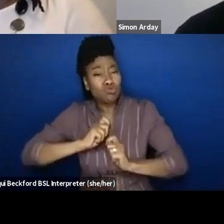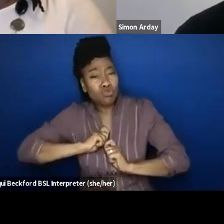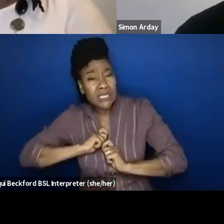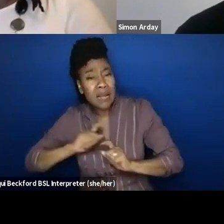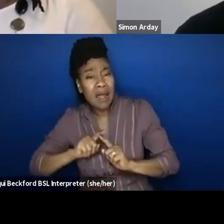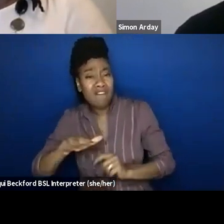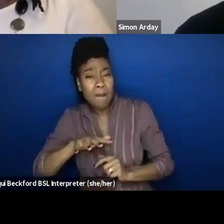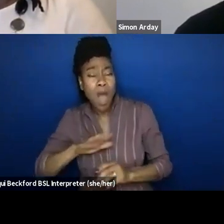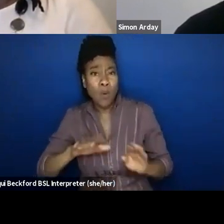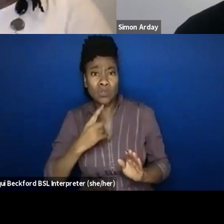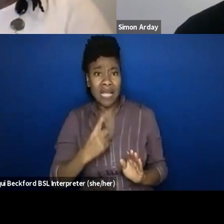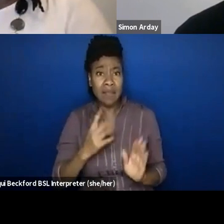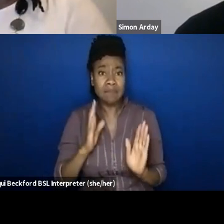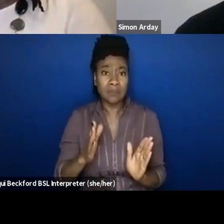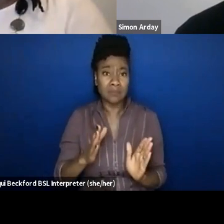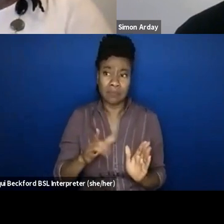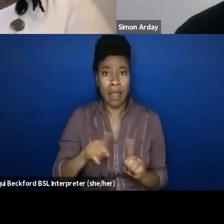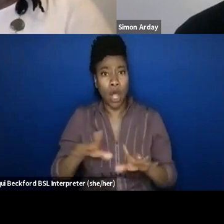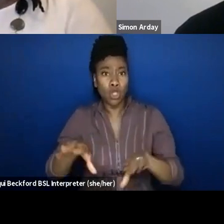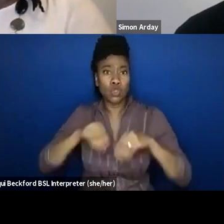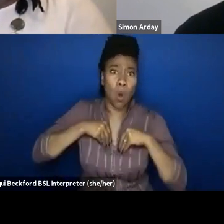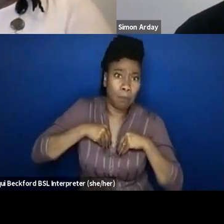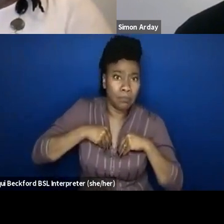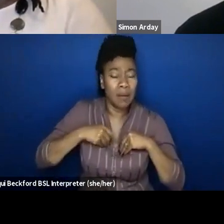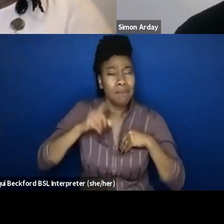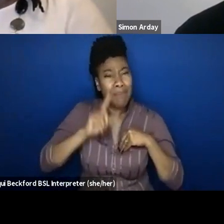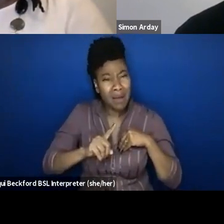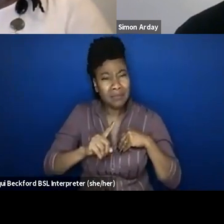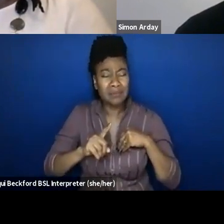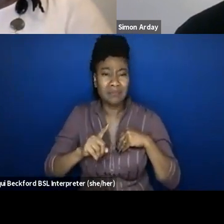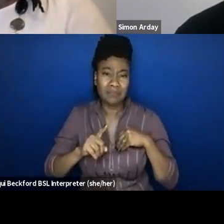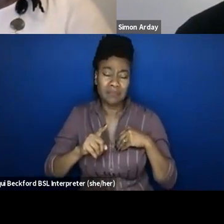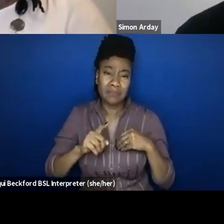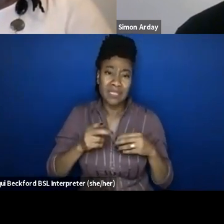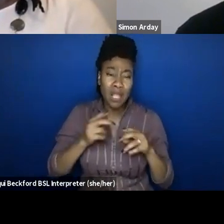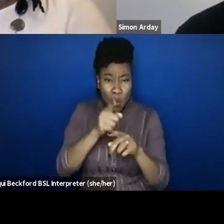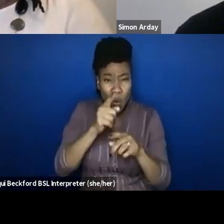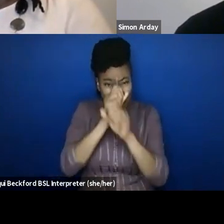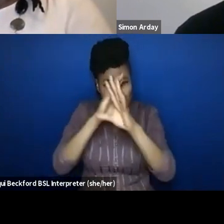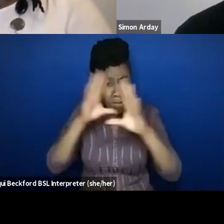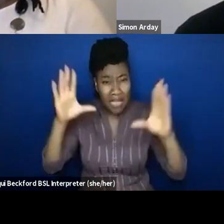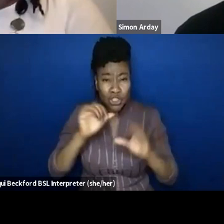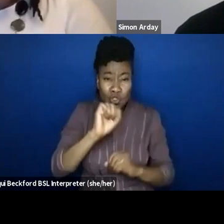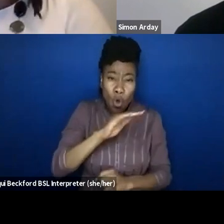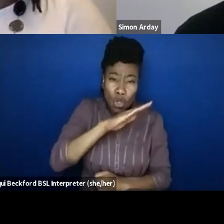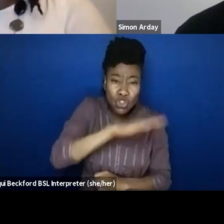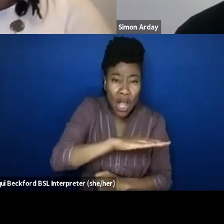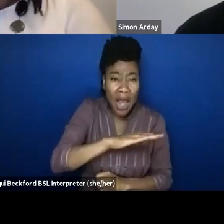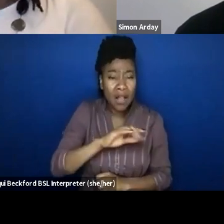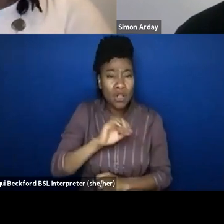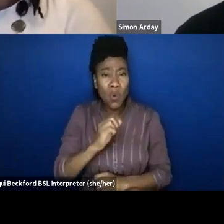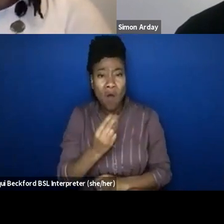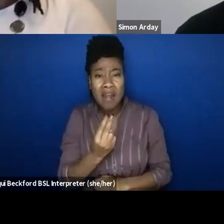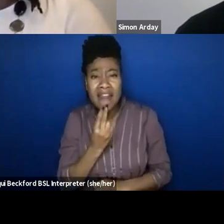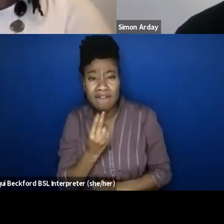they need to adopt the person, but treat them like how you would want your child or your nephew or your niece to be